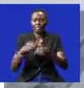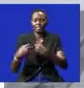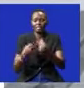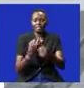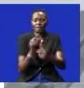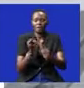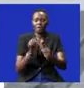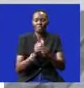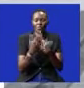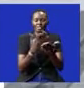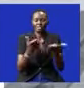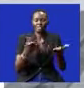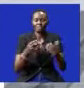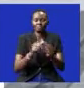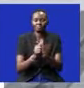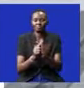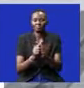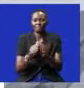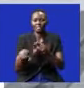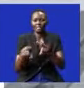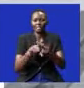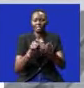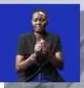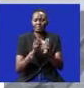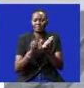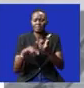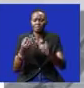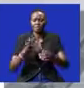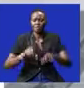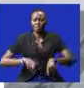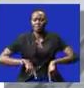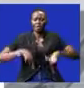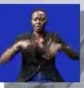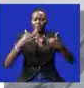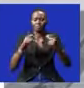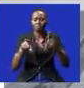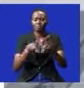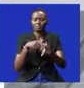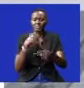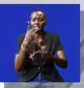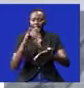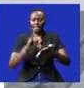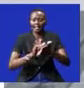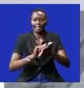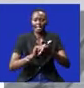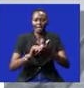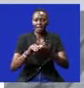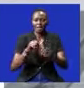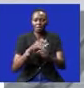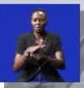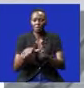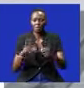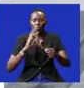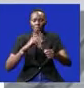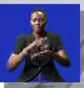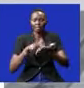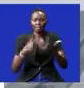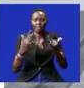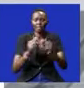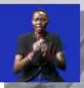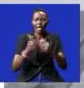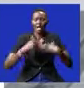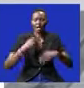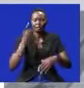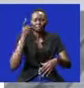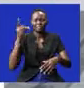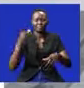kethruok mag mwandu ma opogore opogore kaachiel koda lal mar ngima. Ayako olero ni oula go eko nitiere koda tuoche